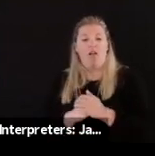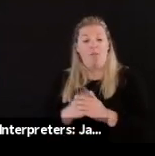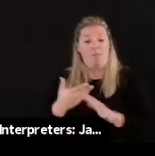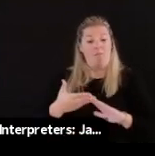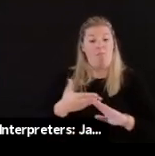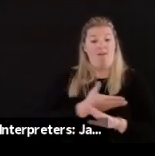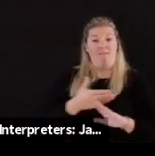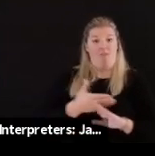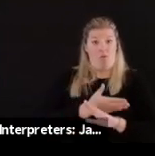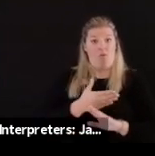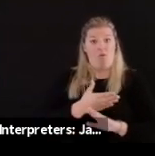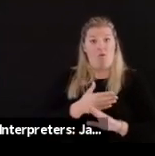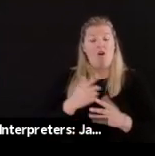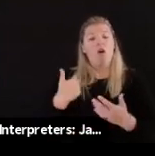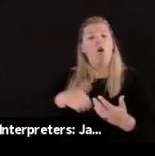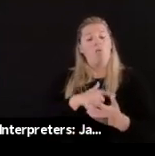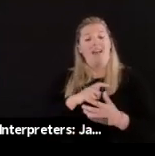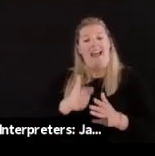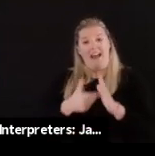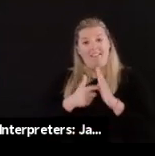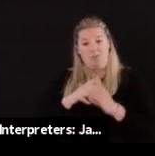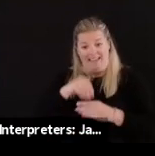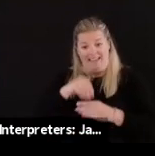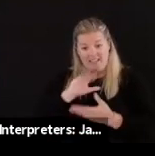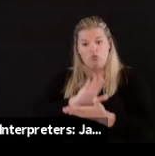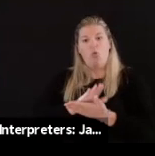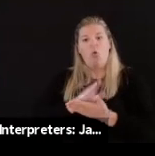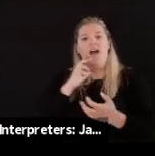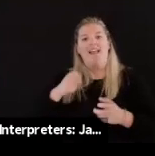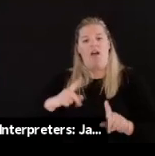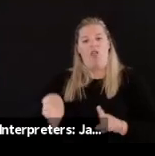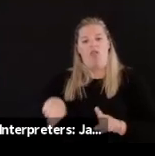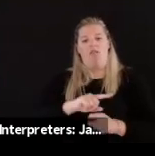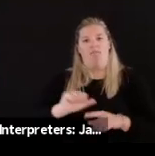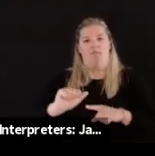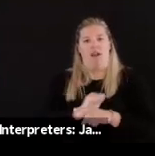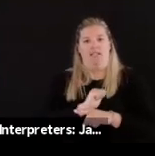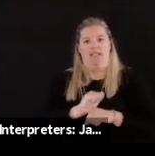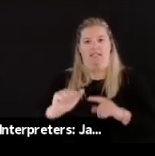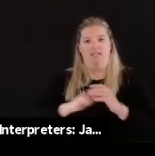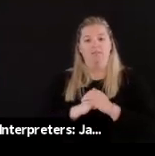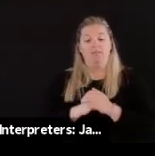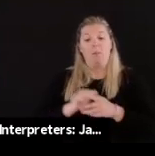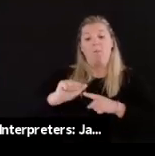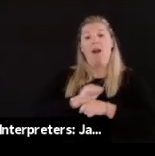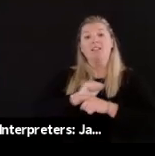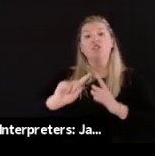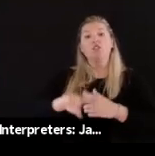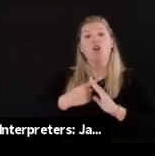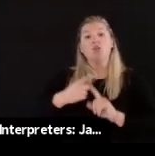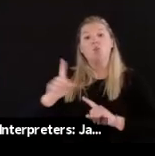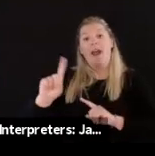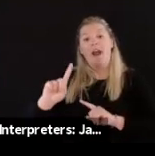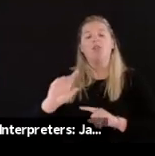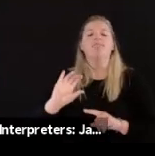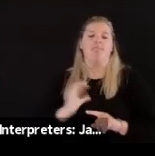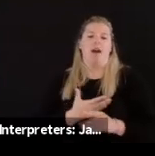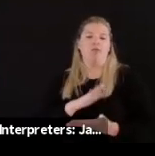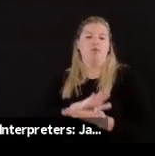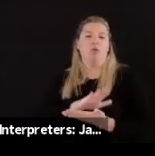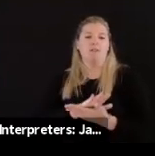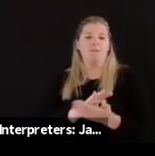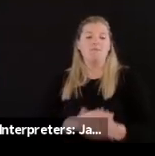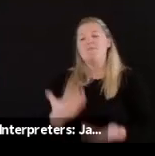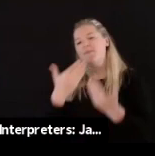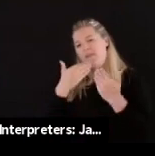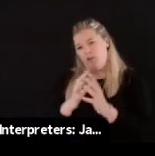them chances to practice today. And that practice should start in our schools. Thank